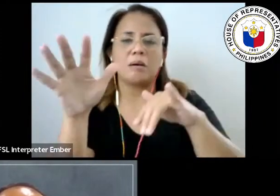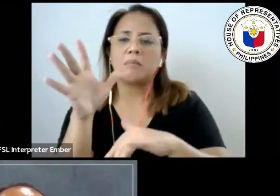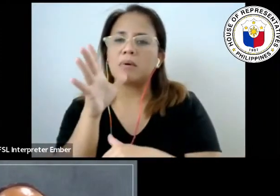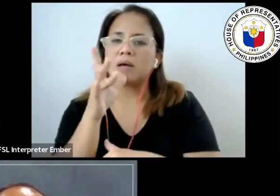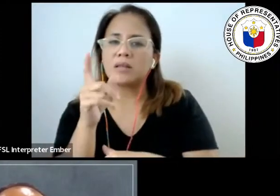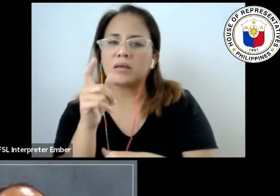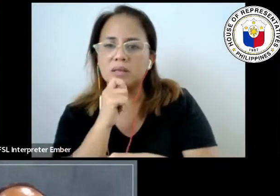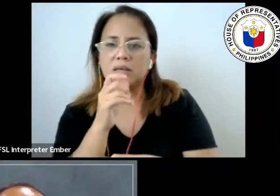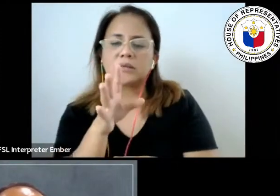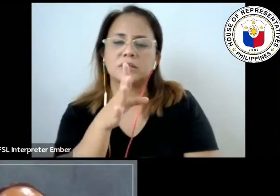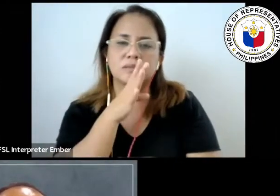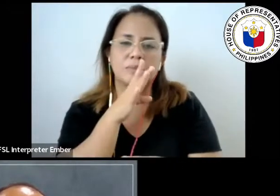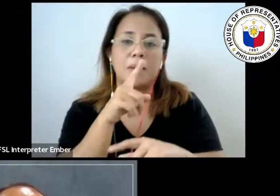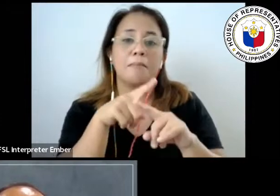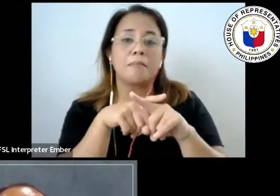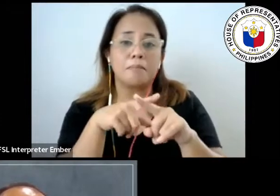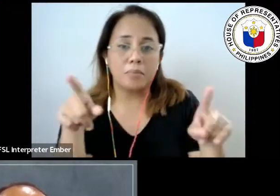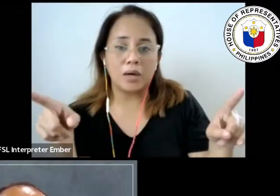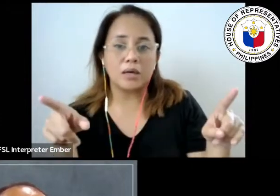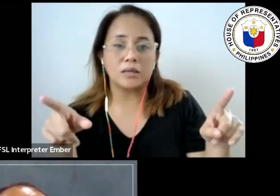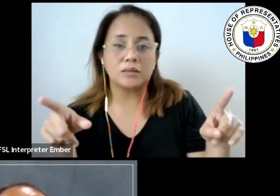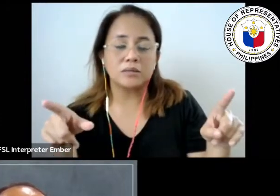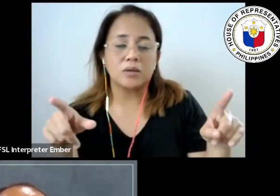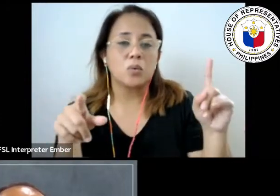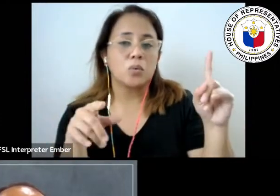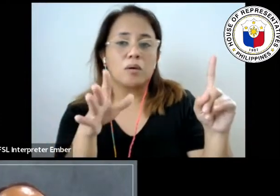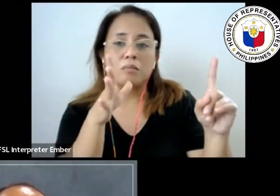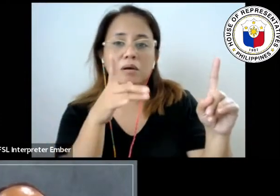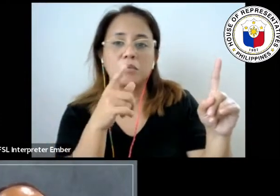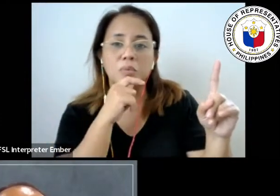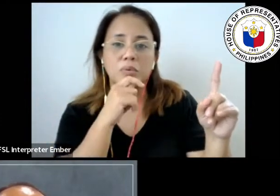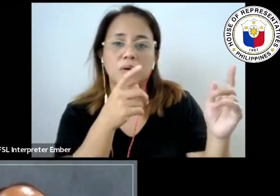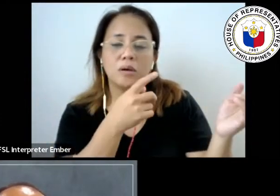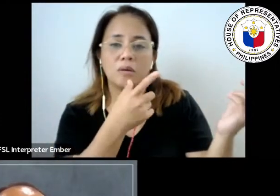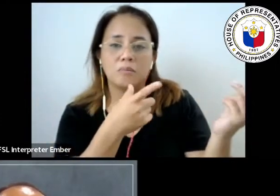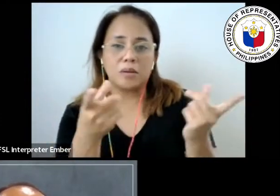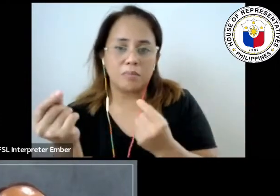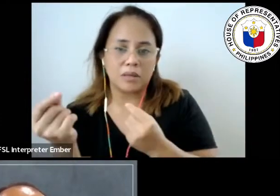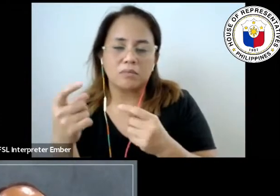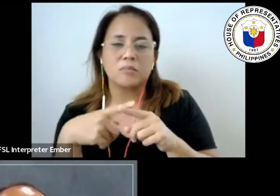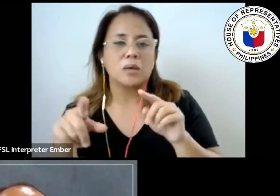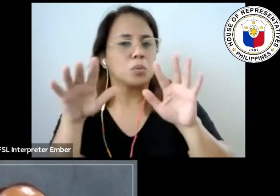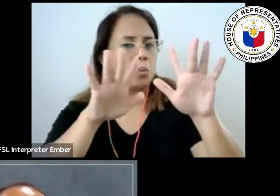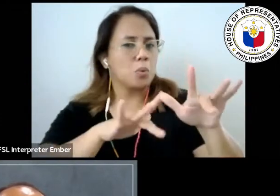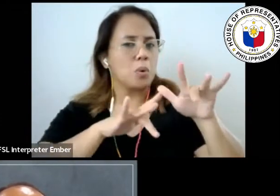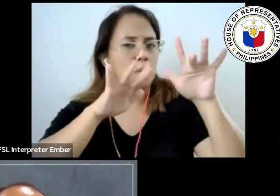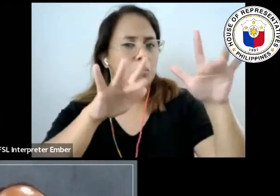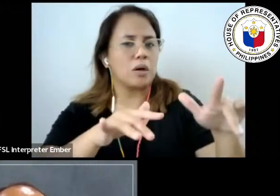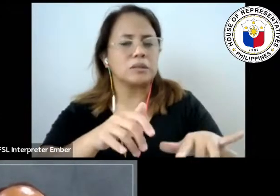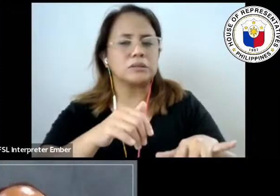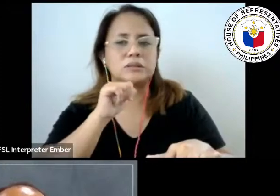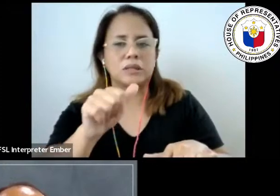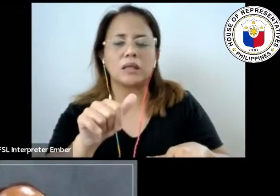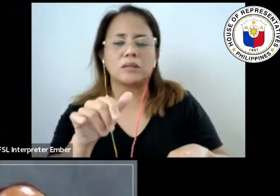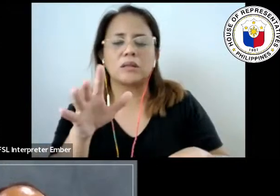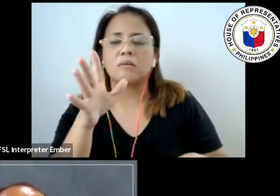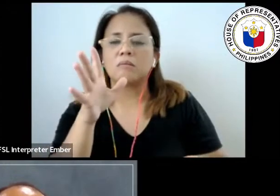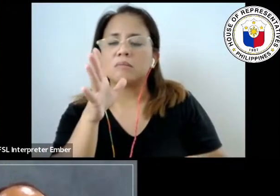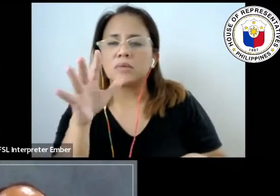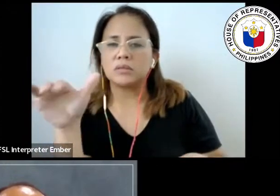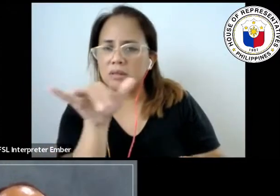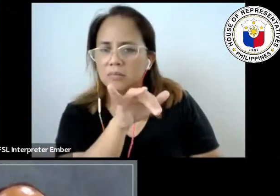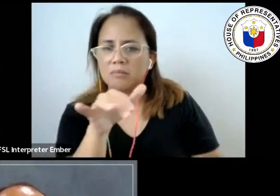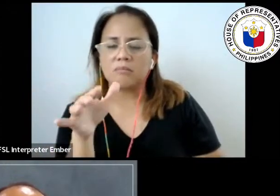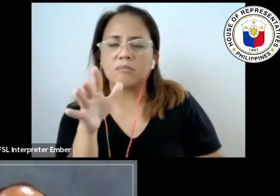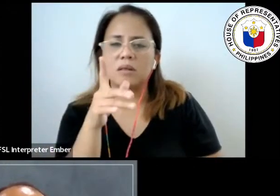tongue na sinasalita. Pero isang mother tongue lang ang pinapa-implement doon. So kawawa lang yung mga hindi pareho yung mother tongue.